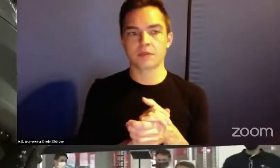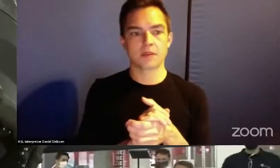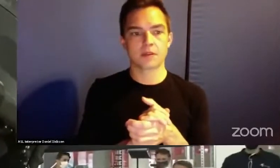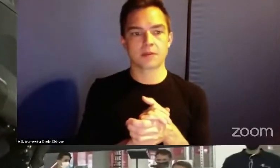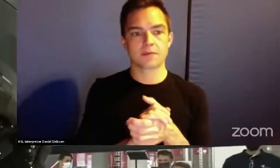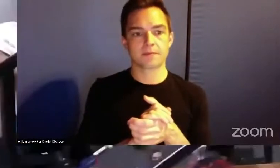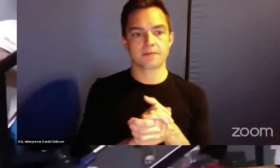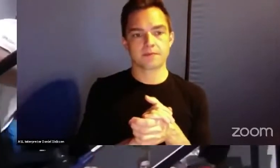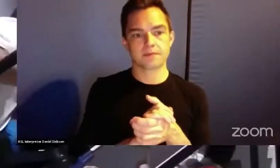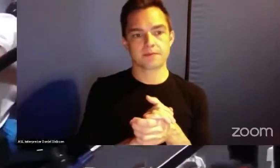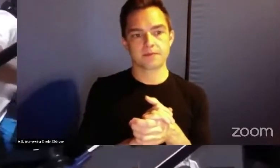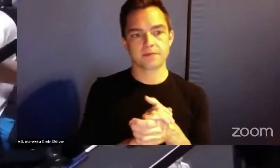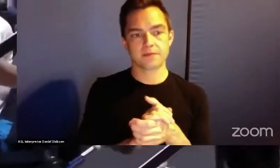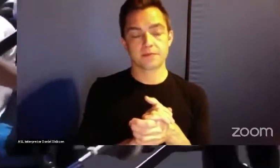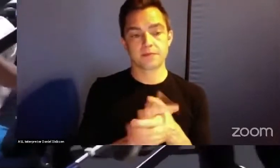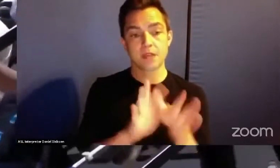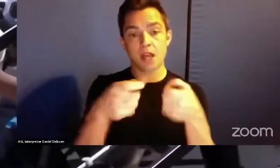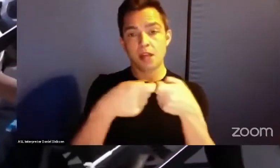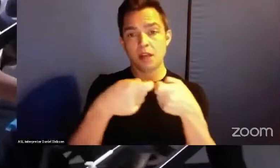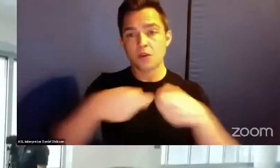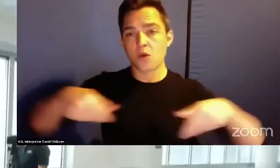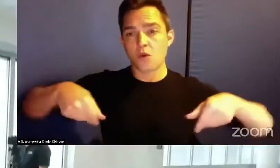Electric wheelchairs climb stairs.